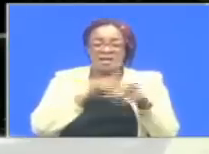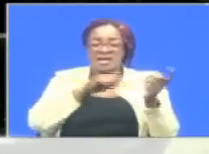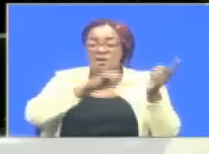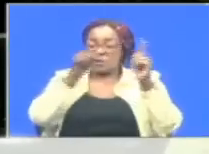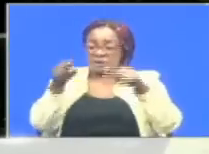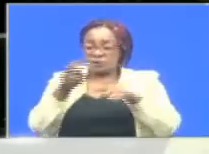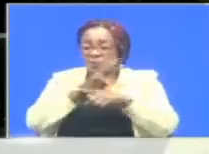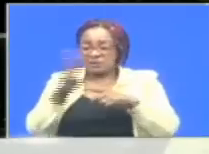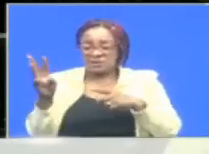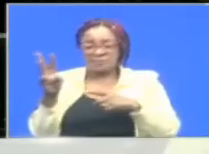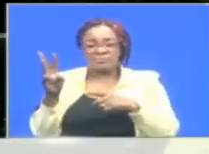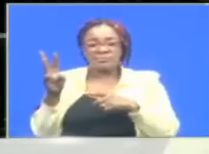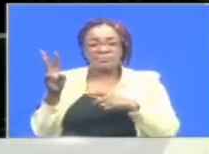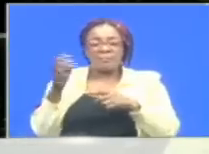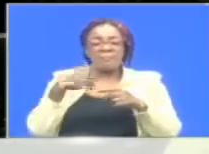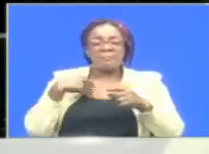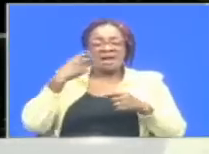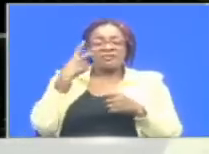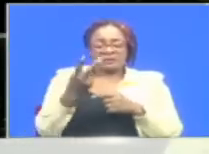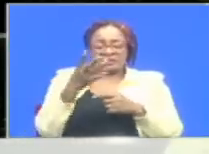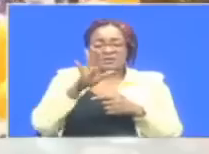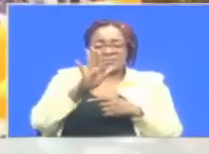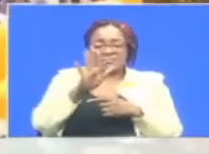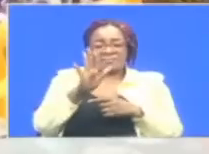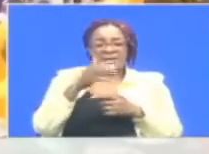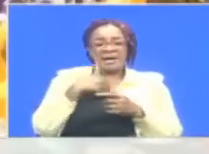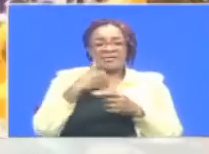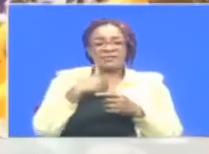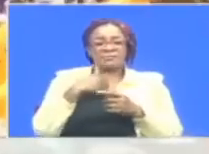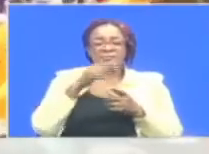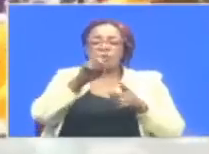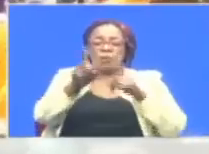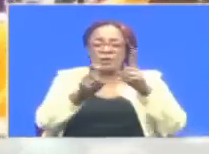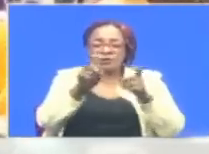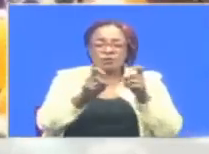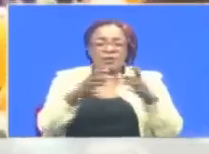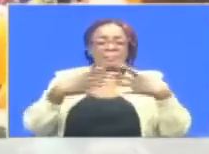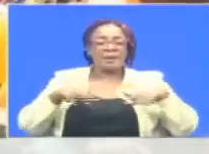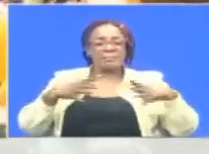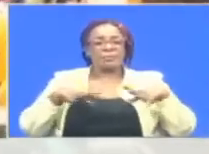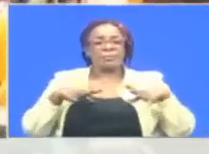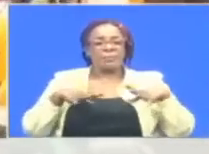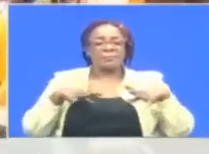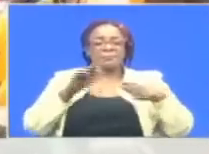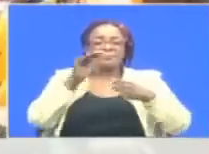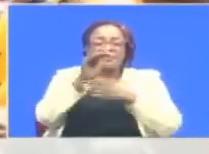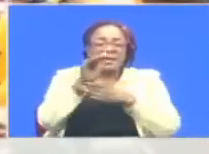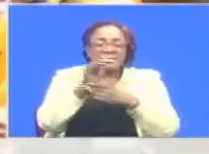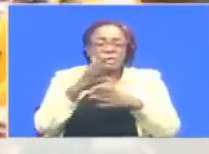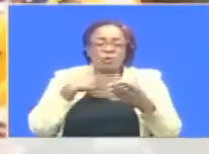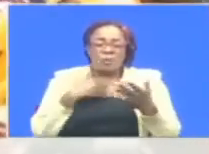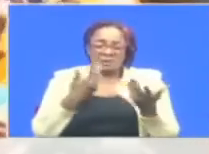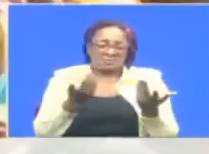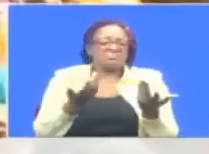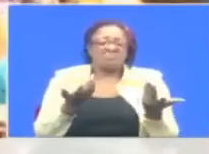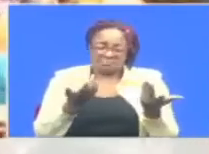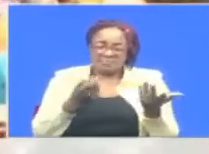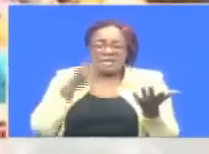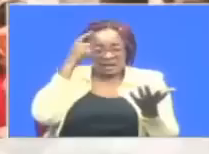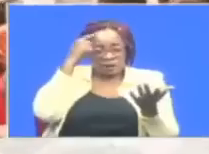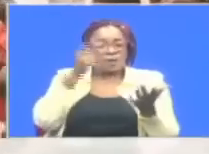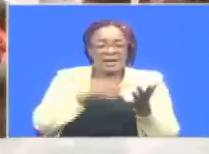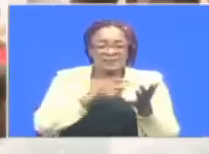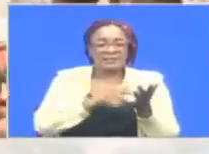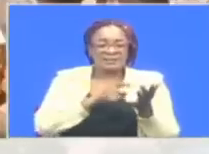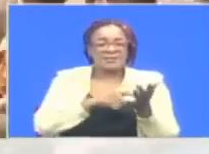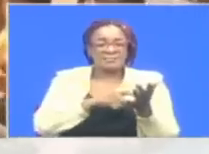touring Western. I've seen him putting rhetorical questions to the crowd, asking them, do you want me? Of course, he recognizes,